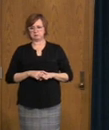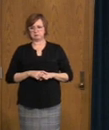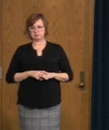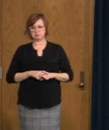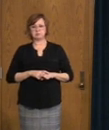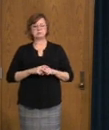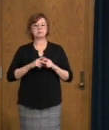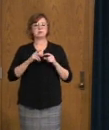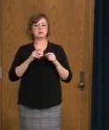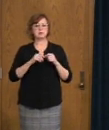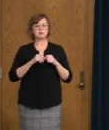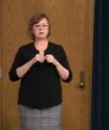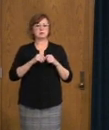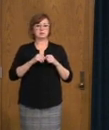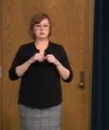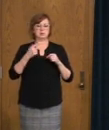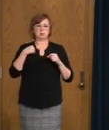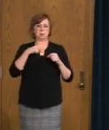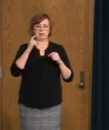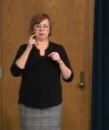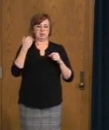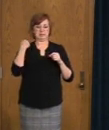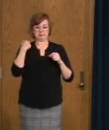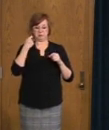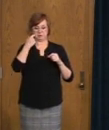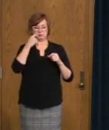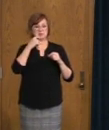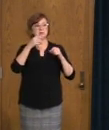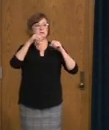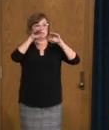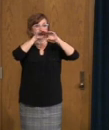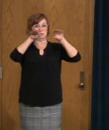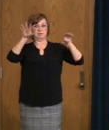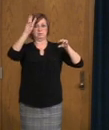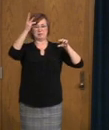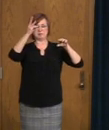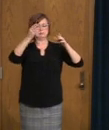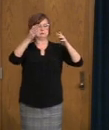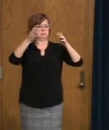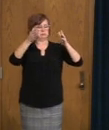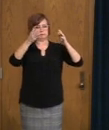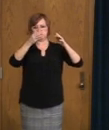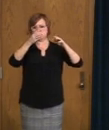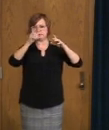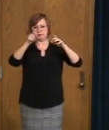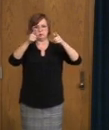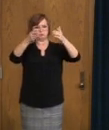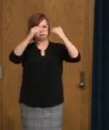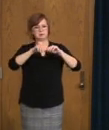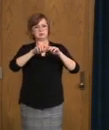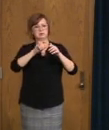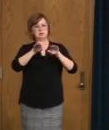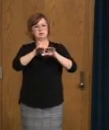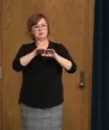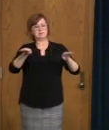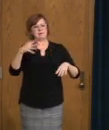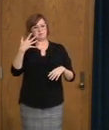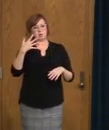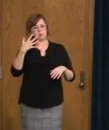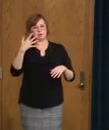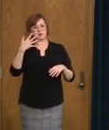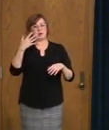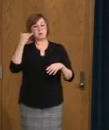to treat those patients. So this was a slight adjustment in terms of the unit. They basically moved them from the unit which